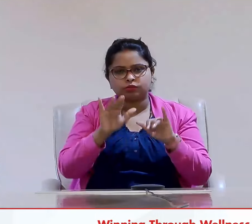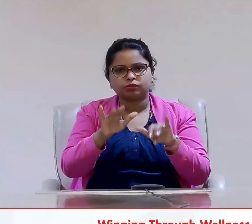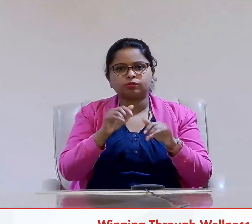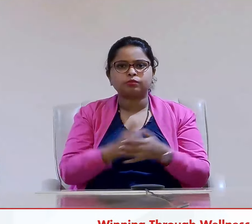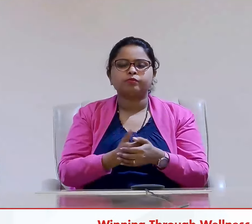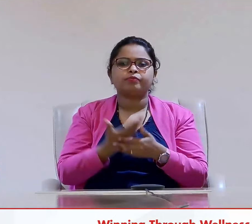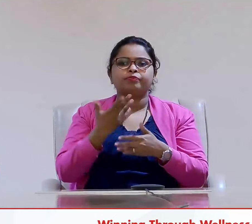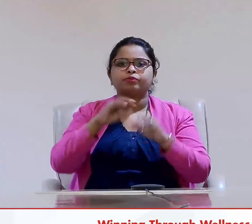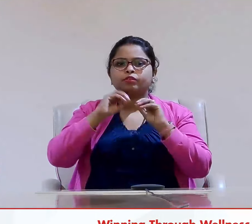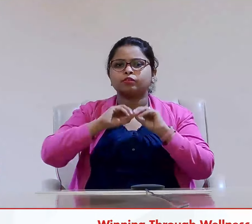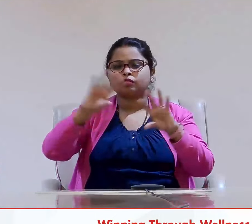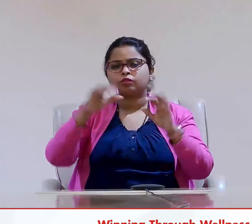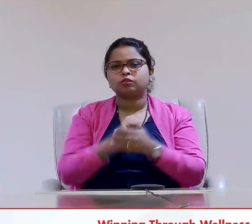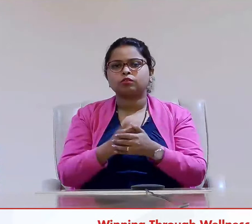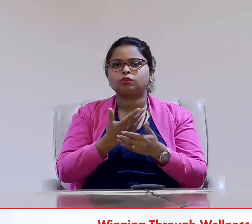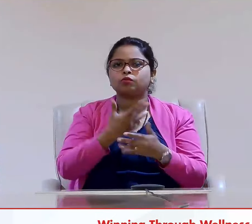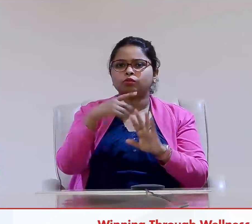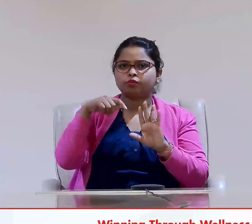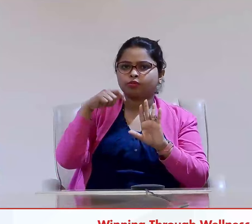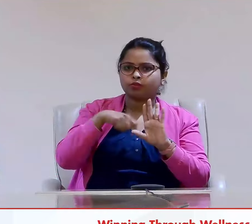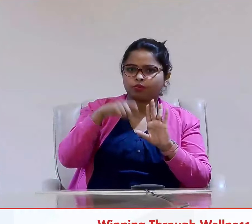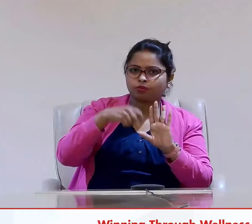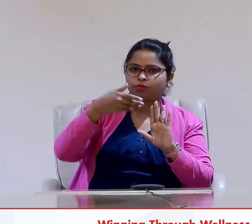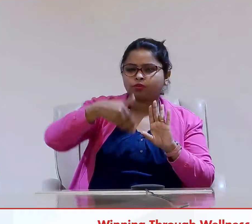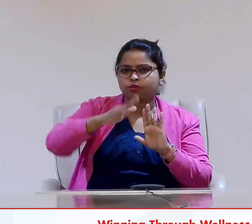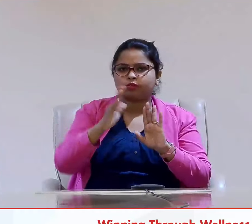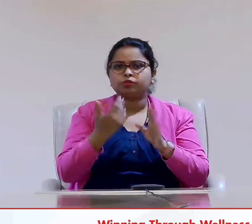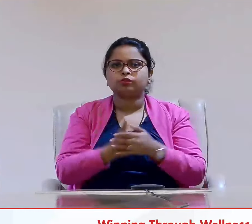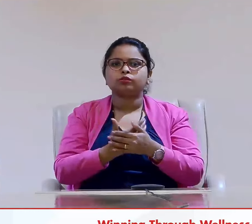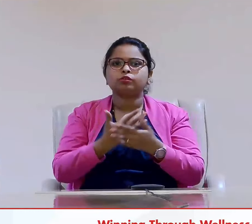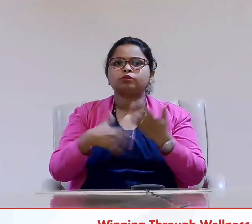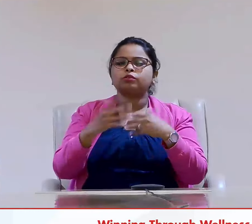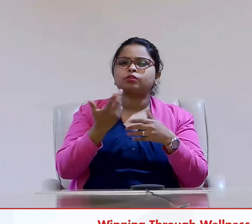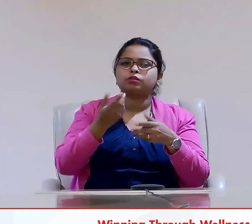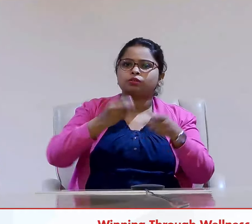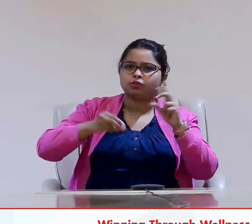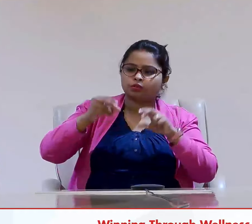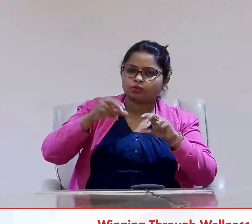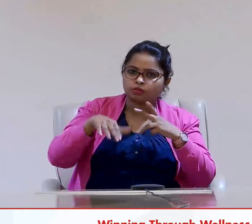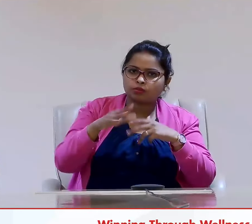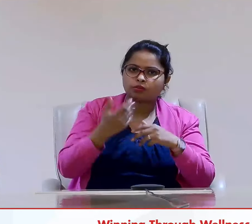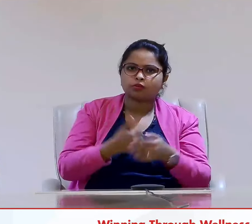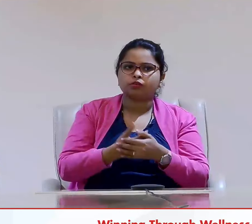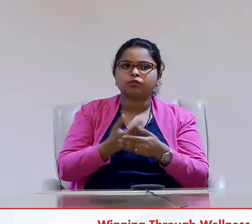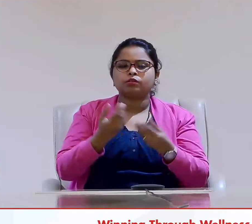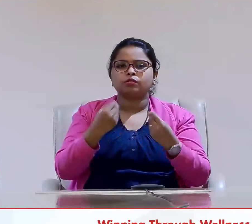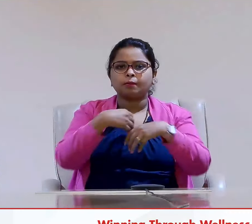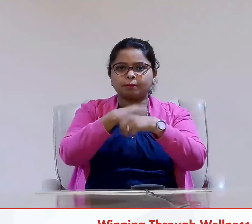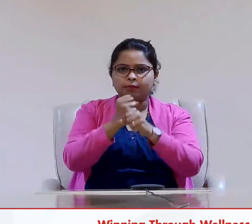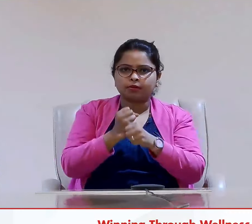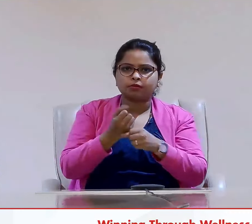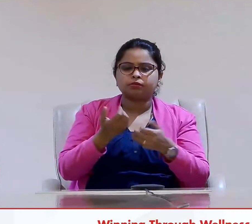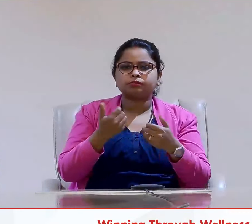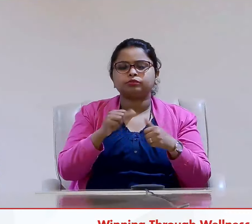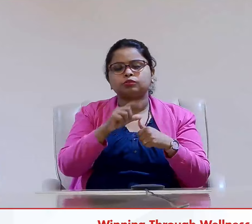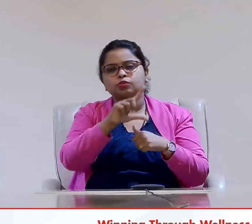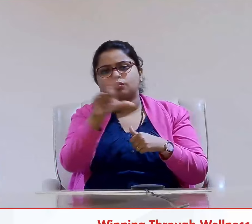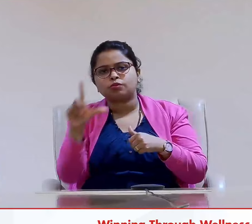one thing I want to tell you is we are recording this session. We will be editing parts of it and we will make this accessible to